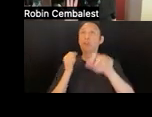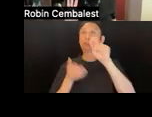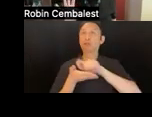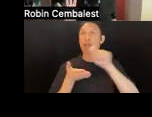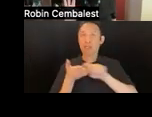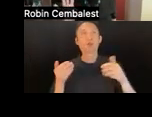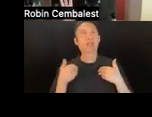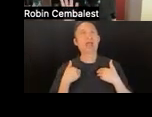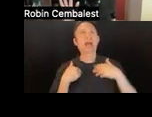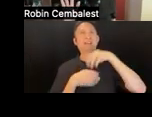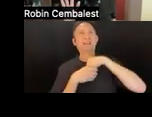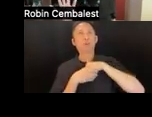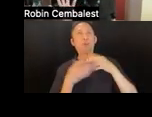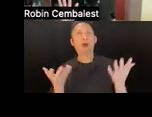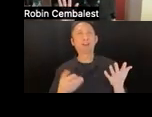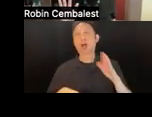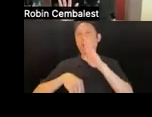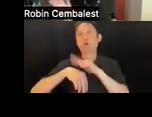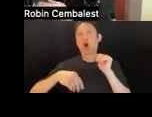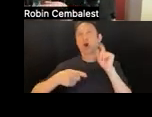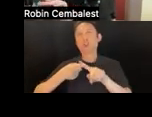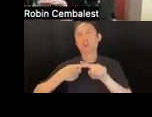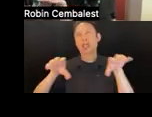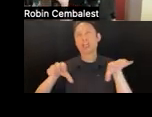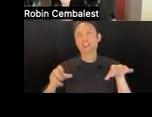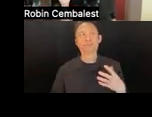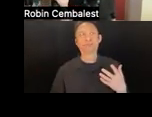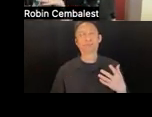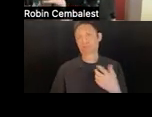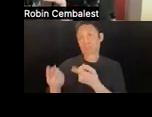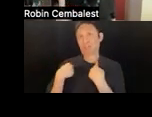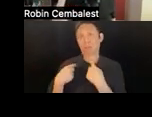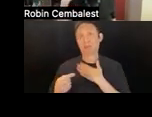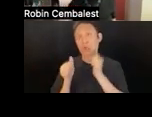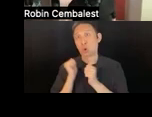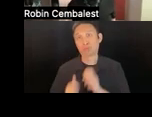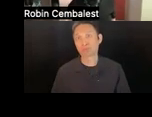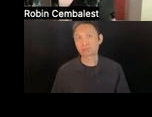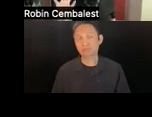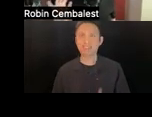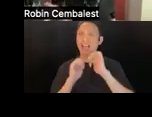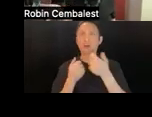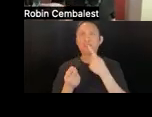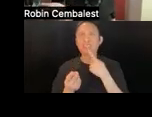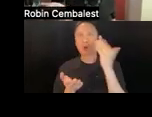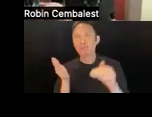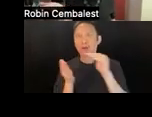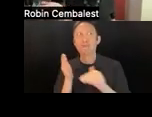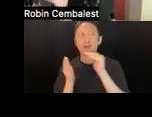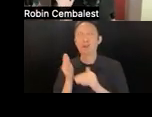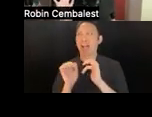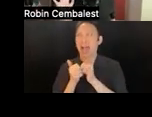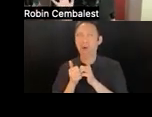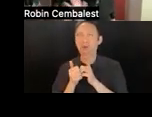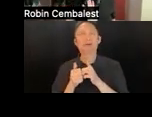action, which could be come to my show, but how many times can you say it? And like I said, we're trying to tell them